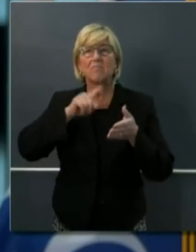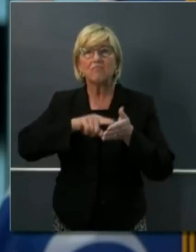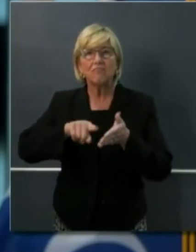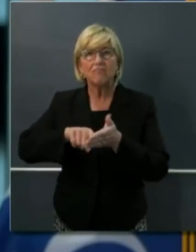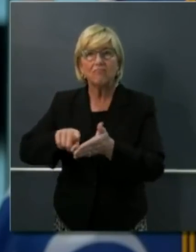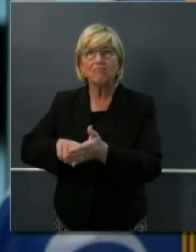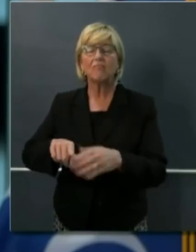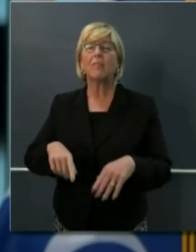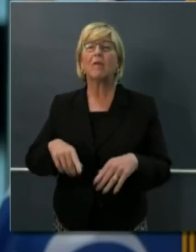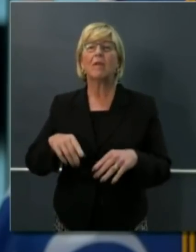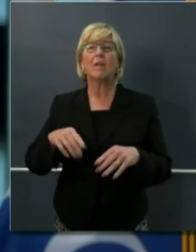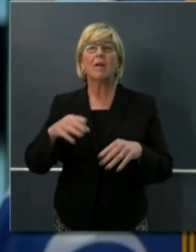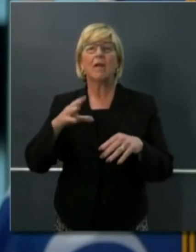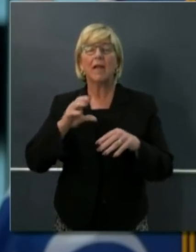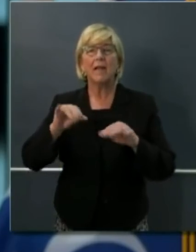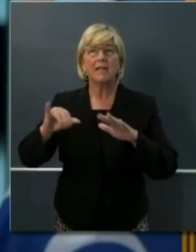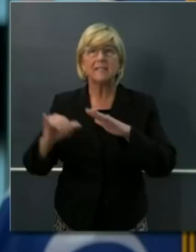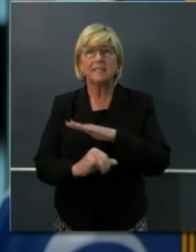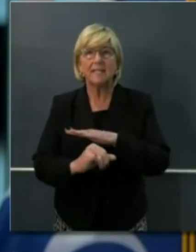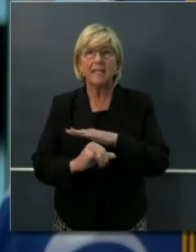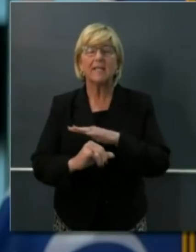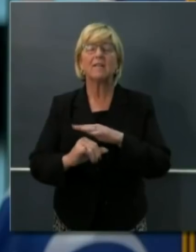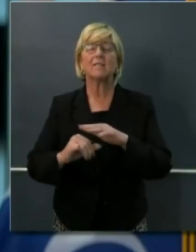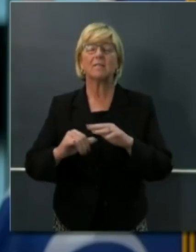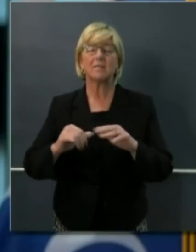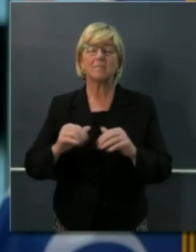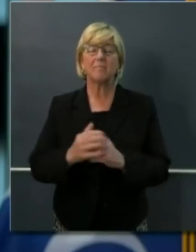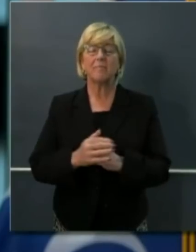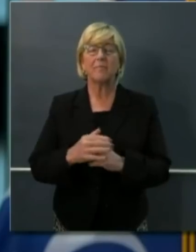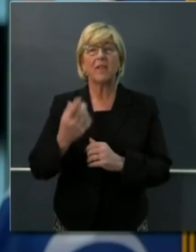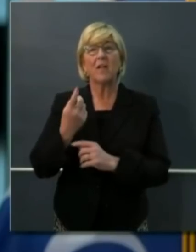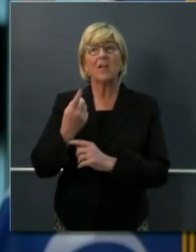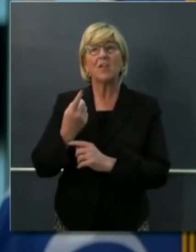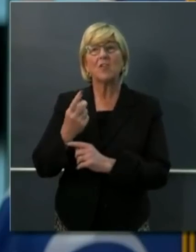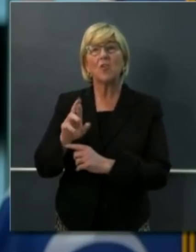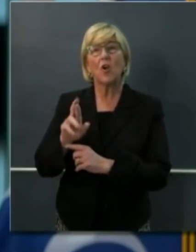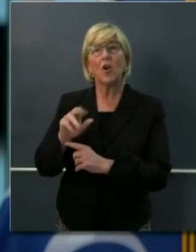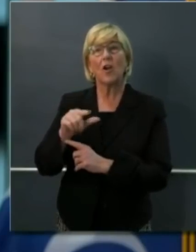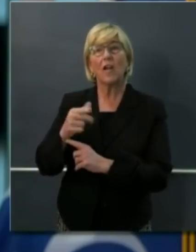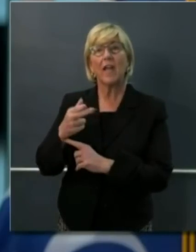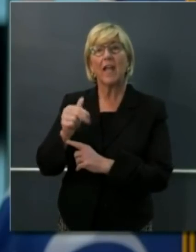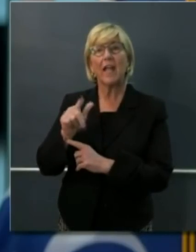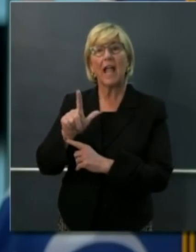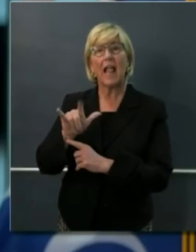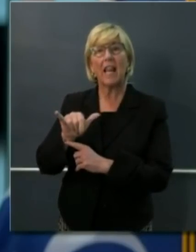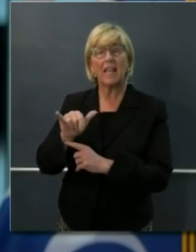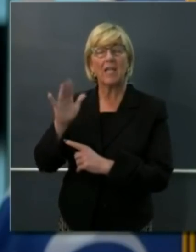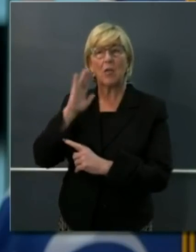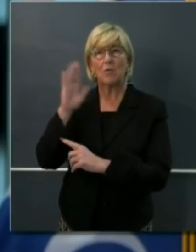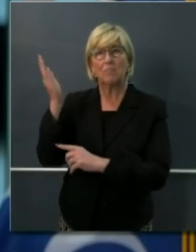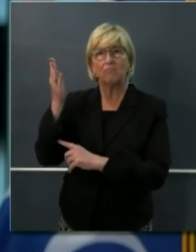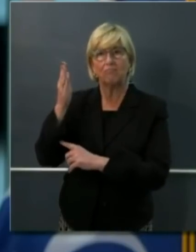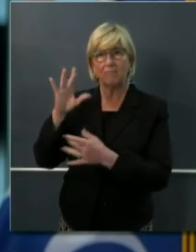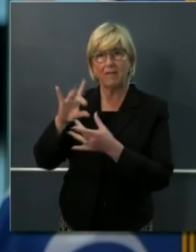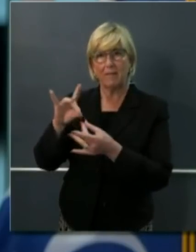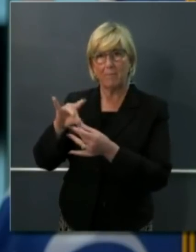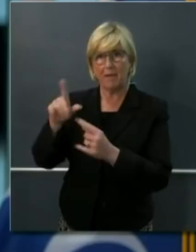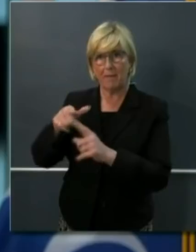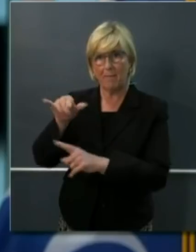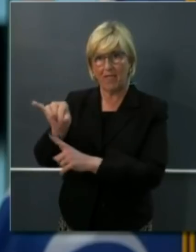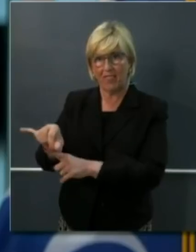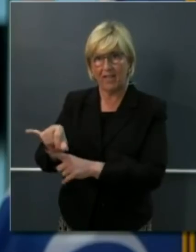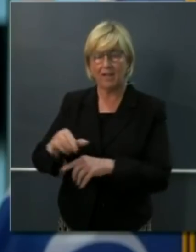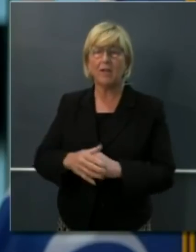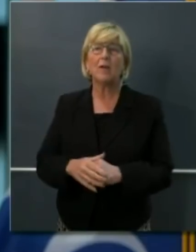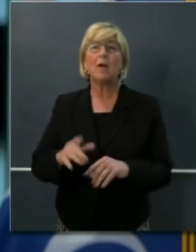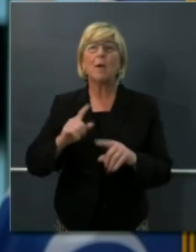tracing, isolation, and quarantine. Dr. Galley will make that presentation here just in a moment. But first, I